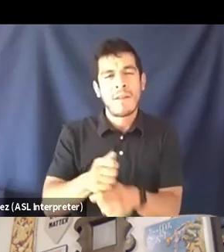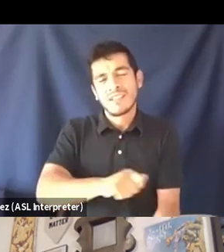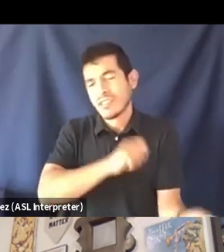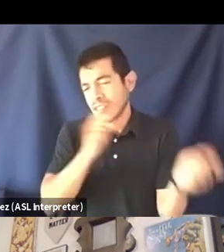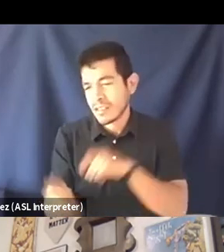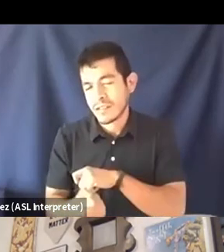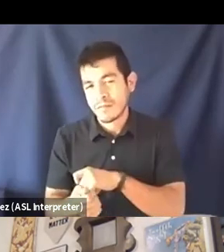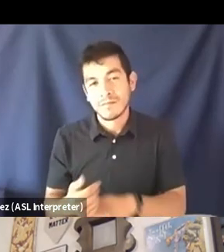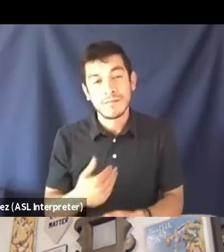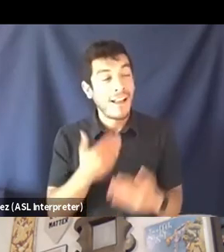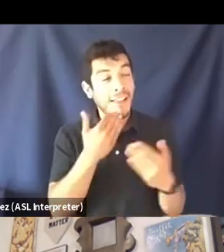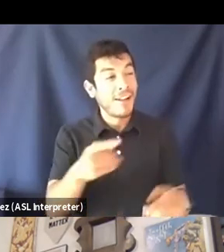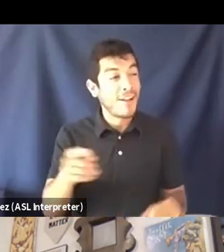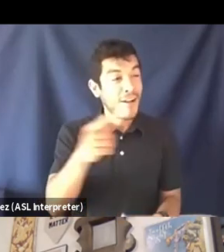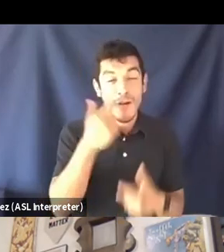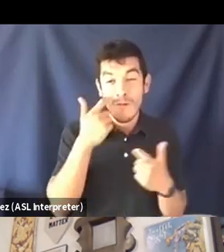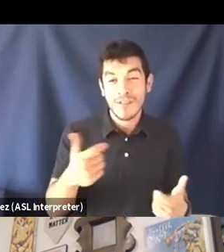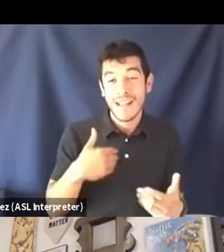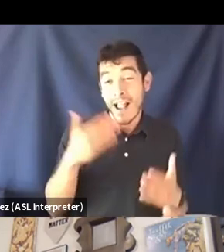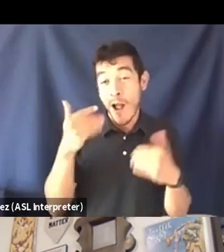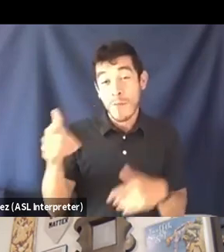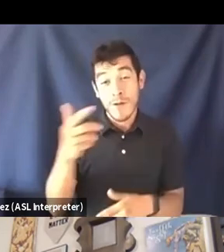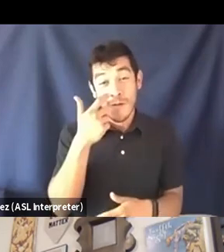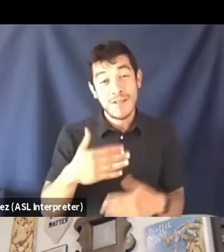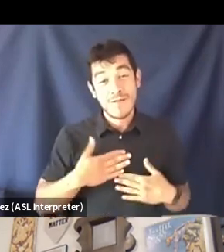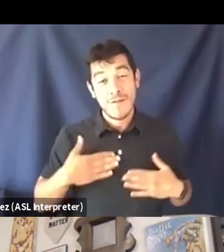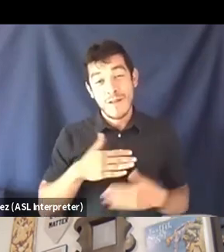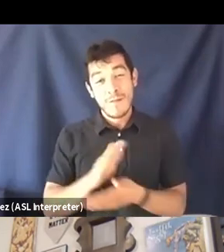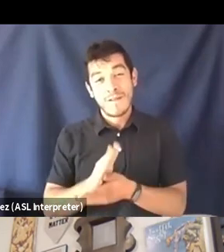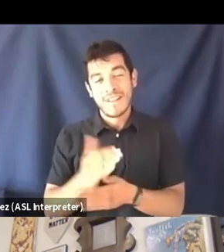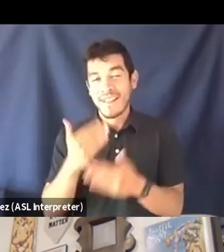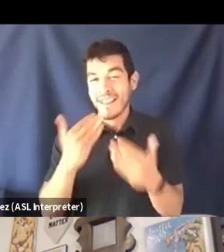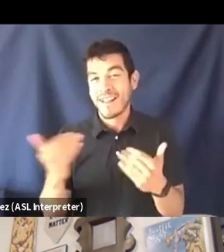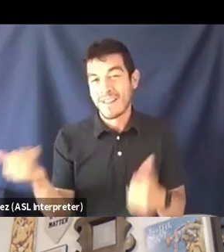thank everybody watching, and hopefully you enjoy the film. So thank you so much.